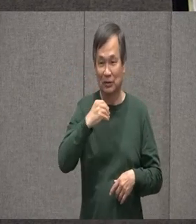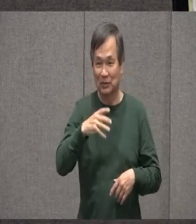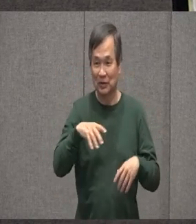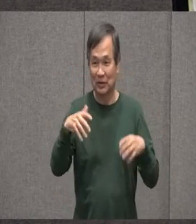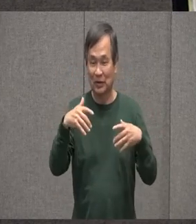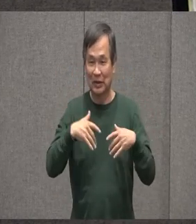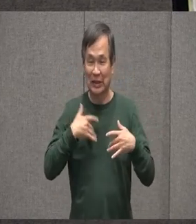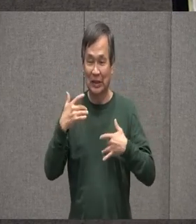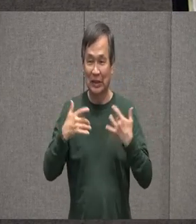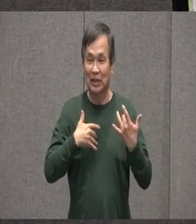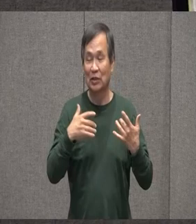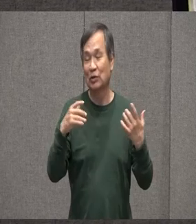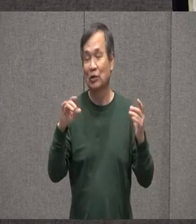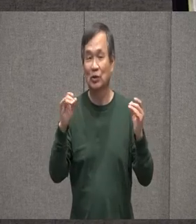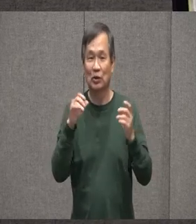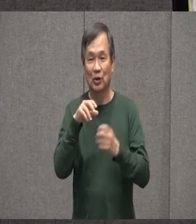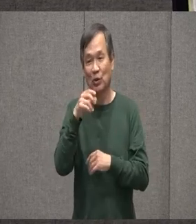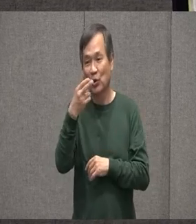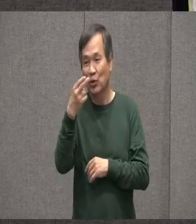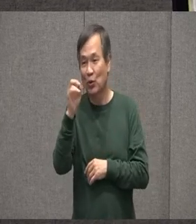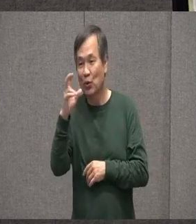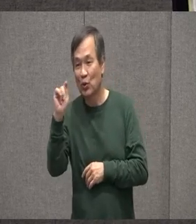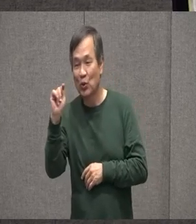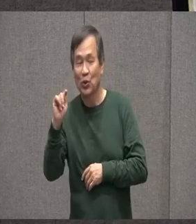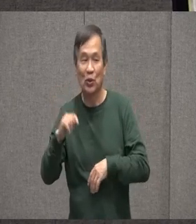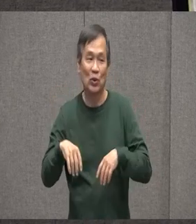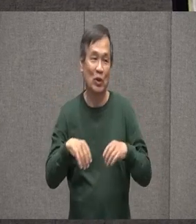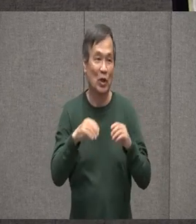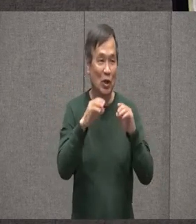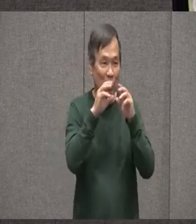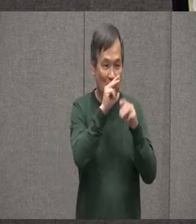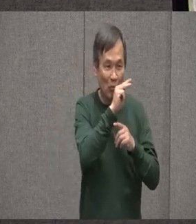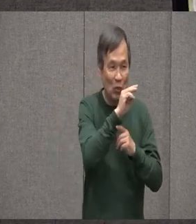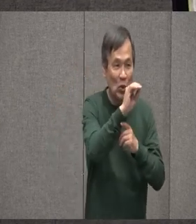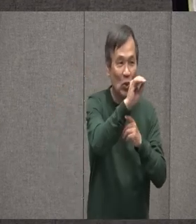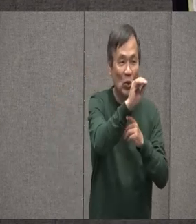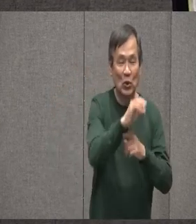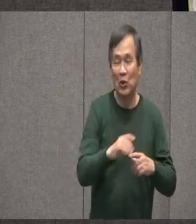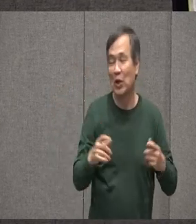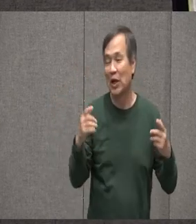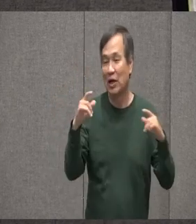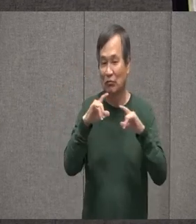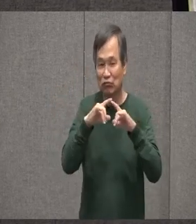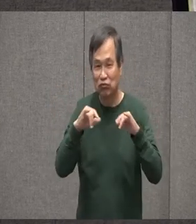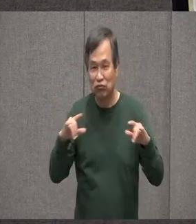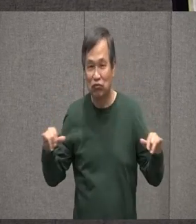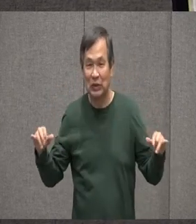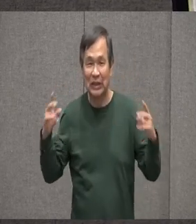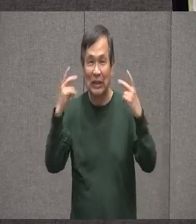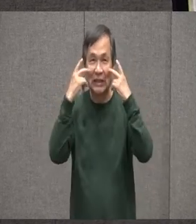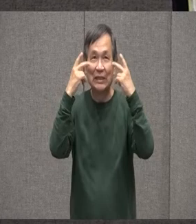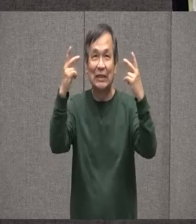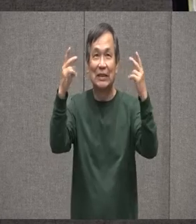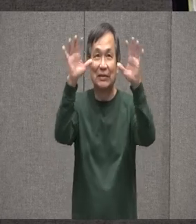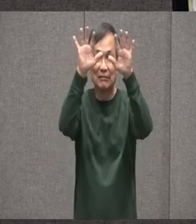There were snowy owl hoos and musk owl moos as a rainbow of hues flickered